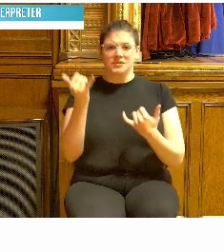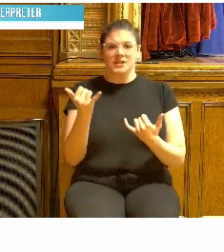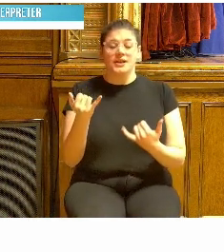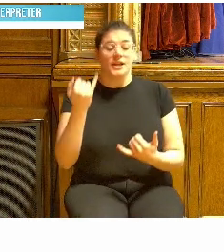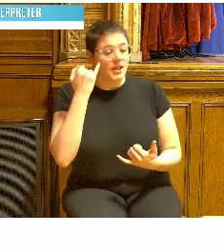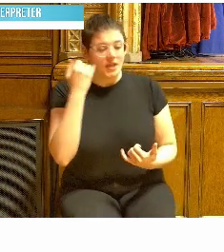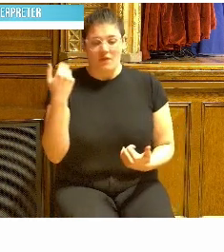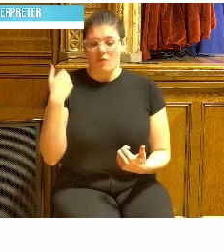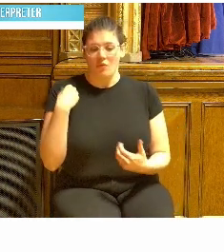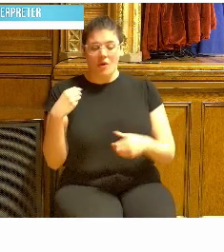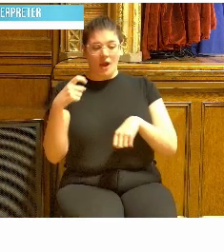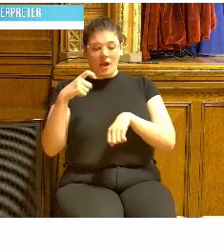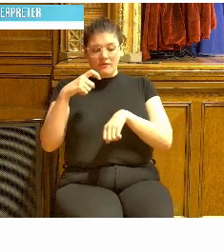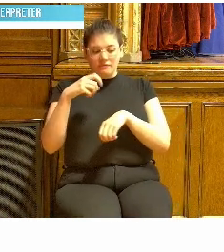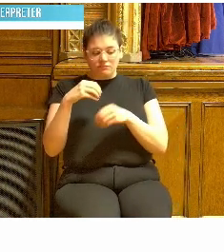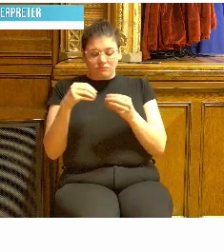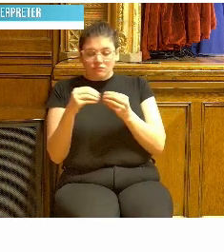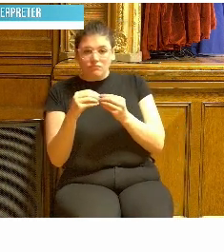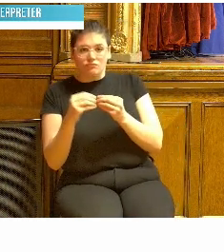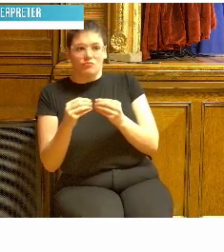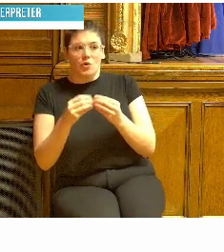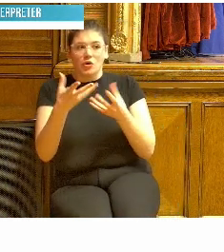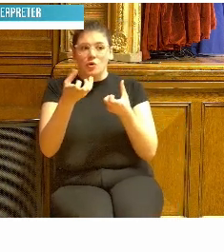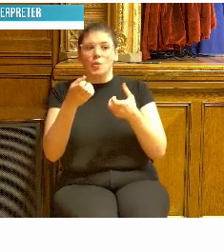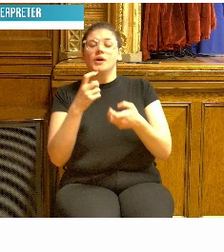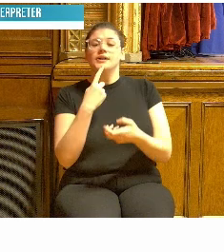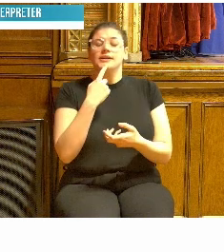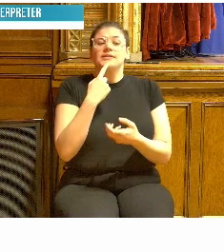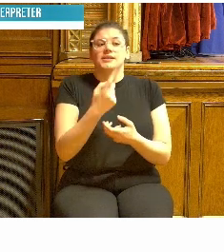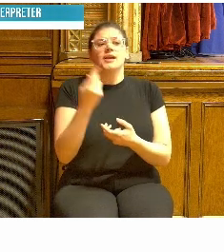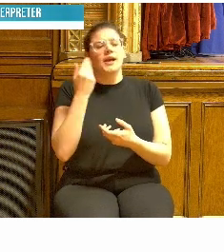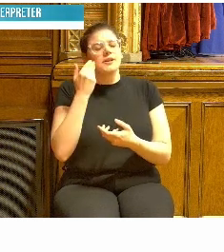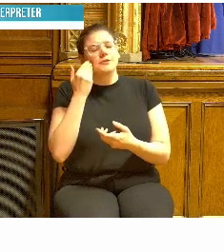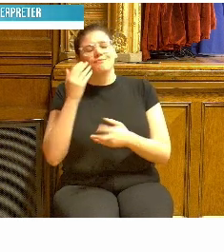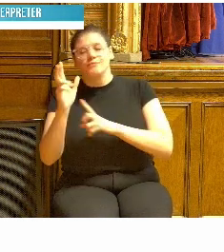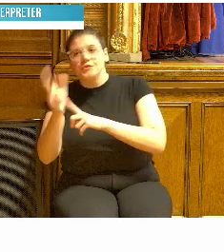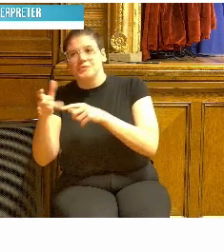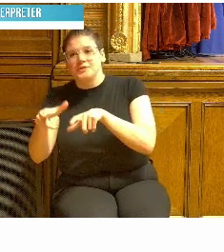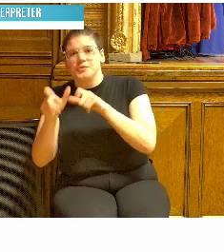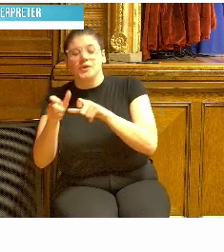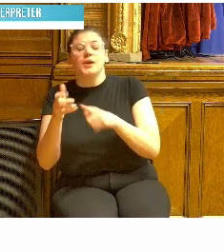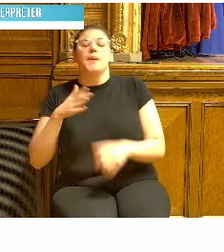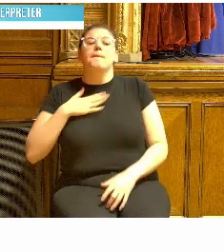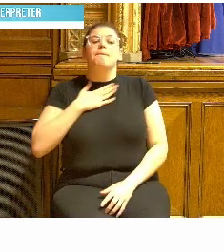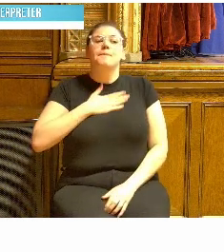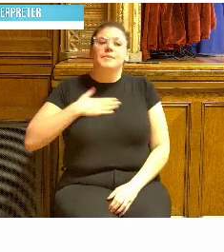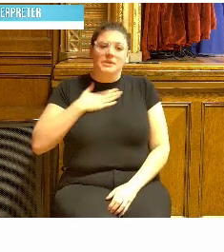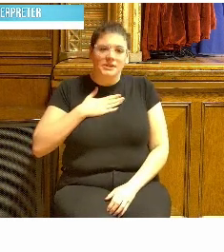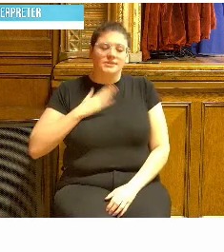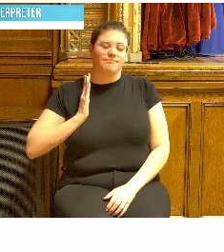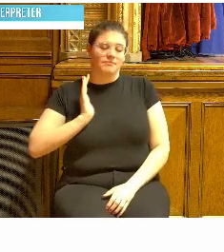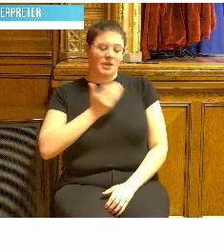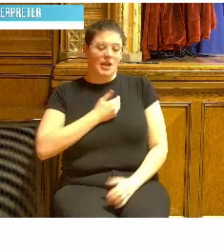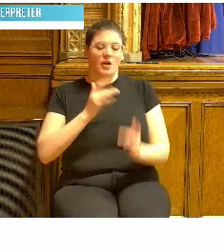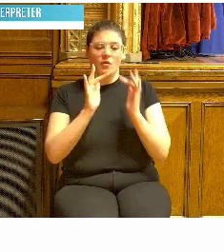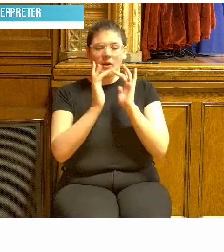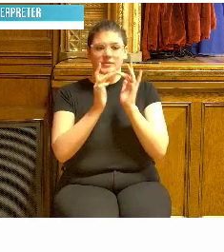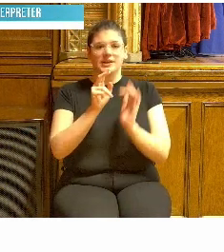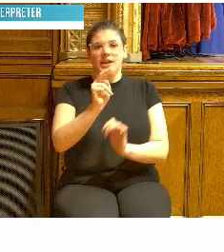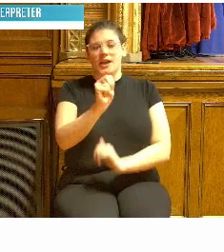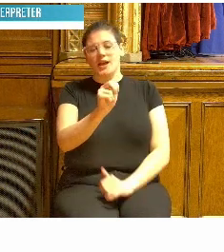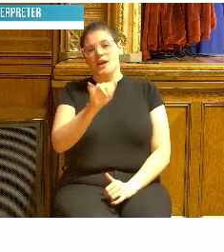are running out of time. 3 minutes goes very quickly. Please submit your testimony to our website at